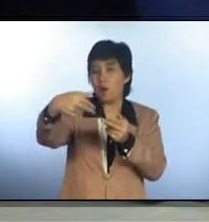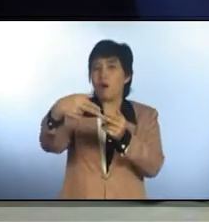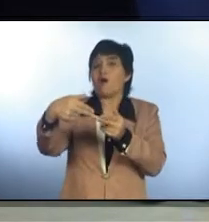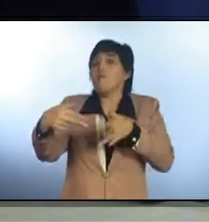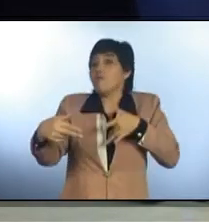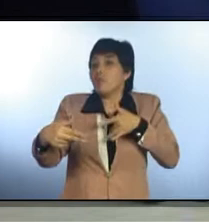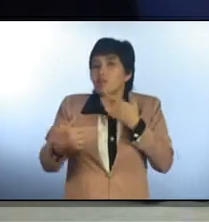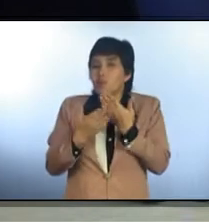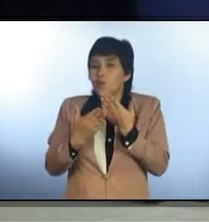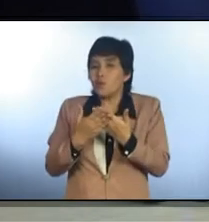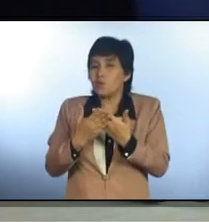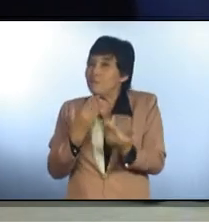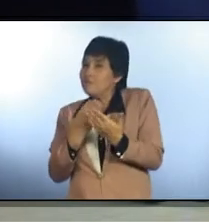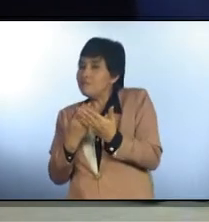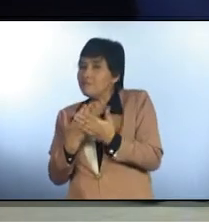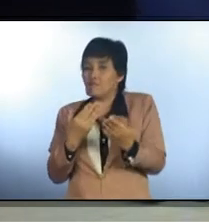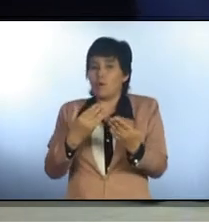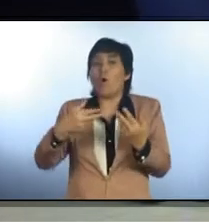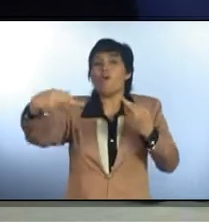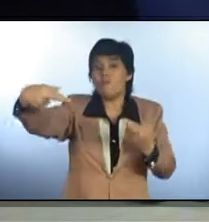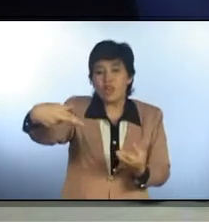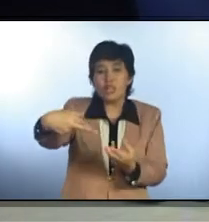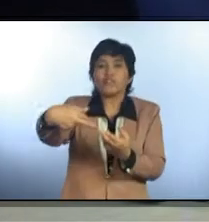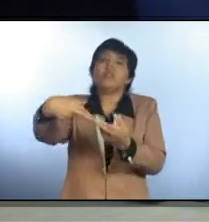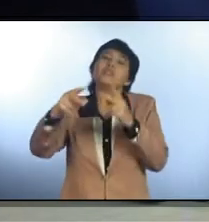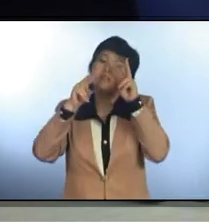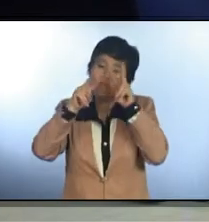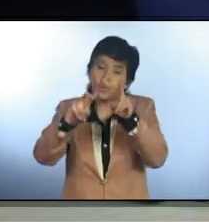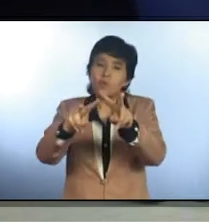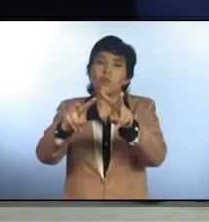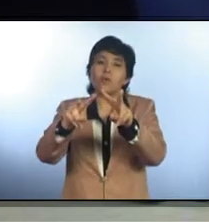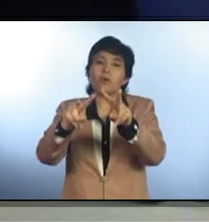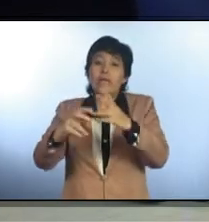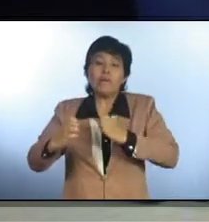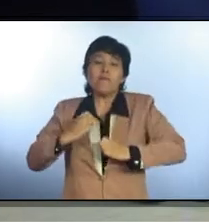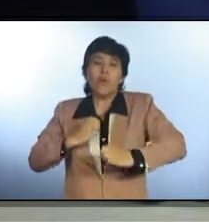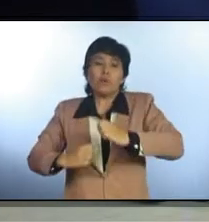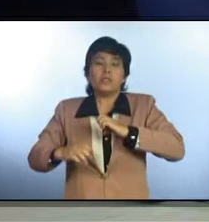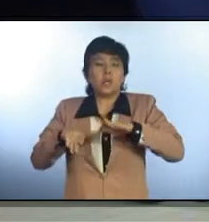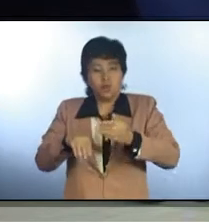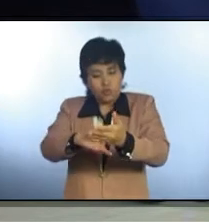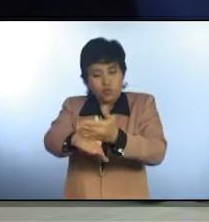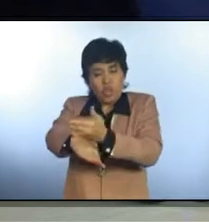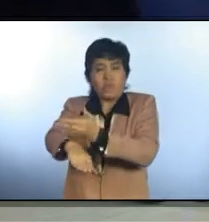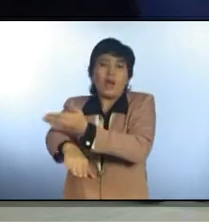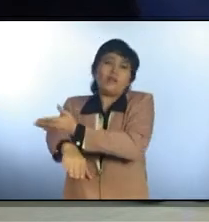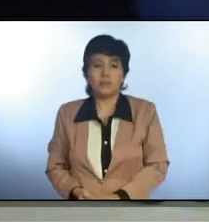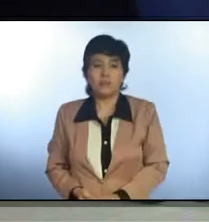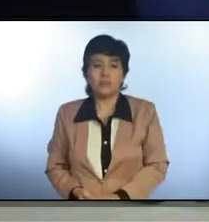good, bonding, or relationship. They look in terms of emotion to enhance the